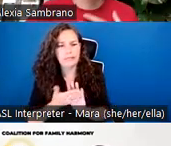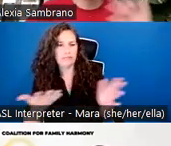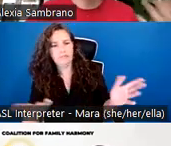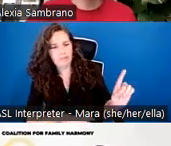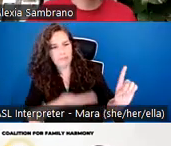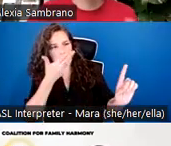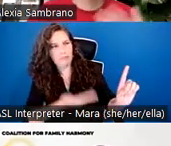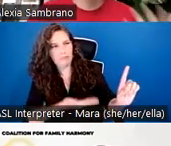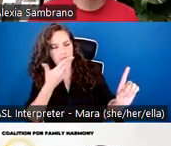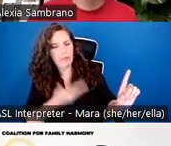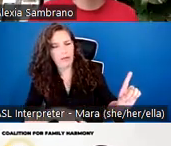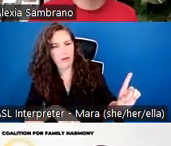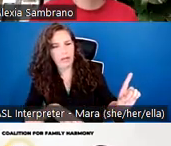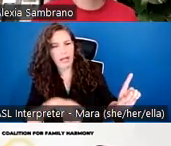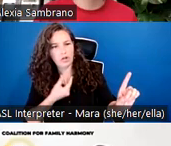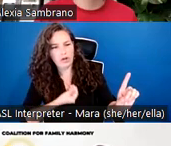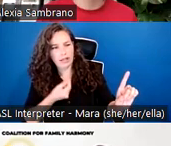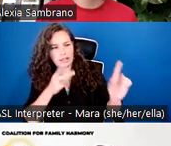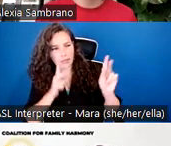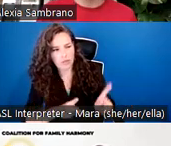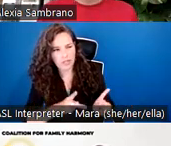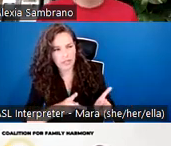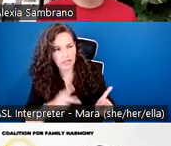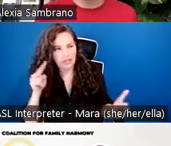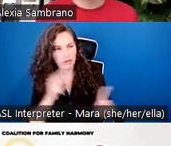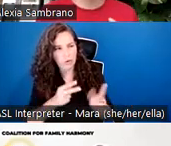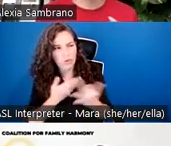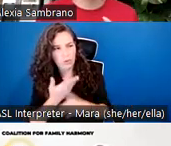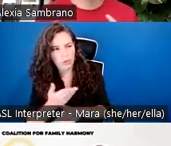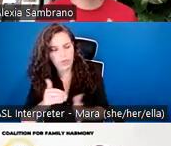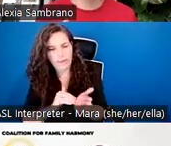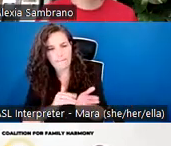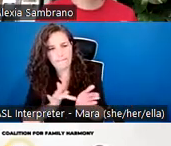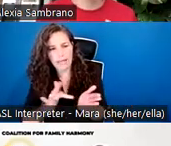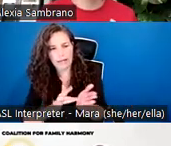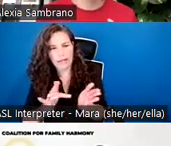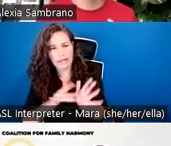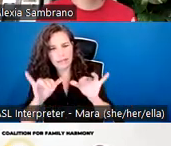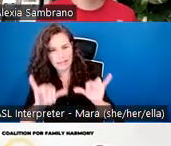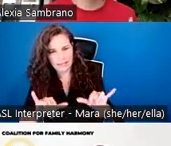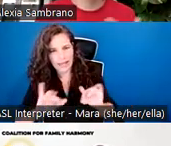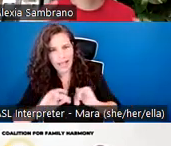gaze, how the medical system views you as a trans person, how can we provide affirmative care for trans and